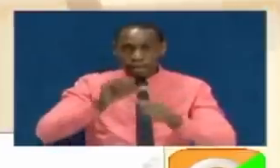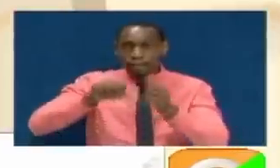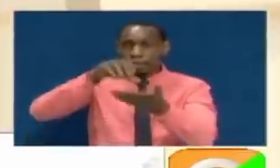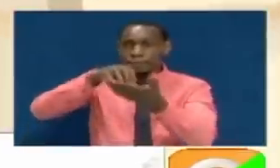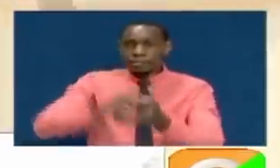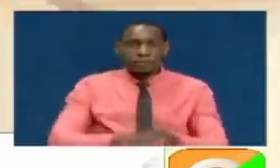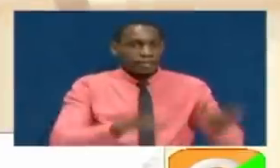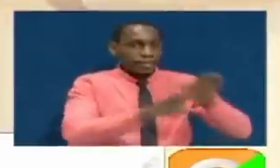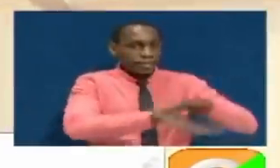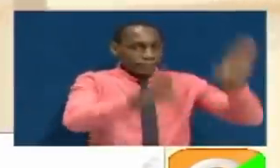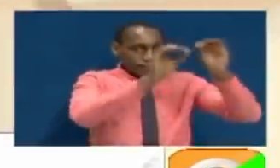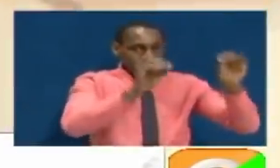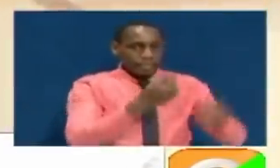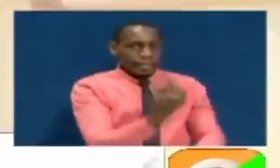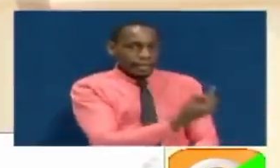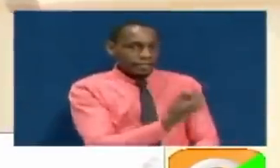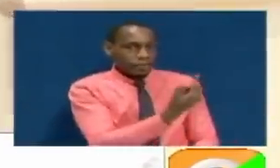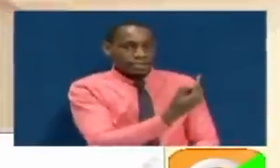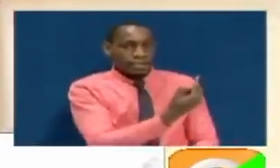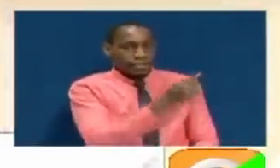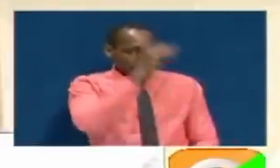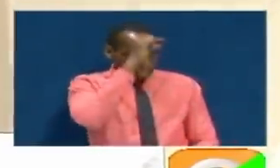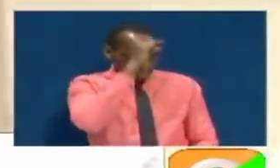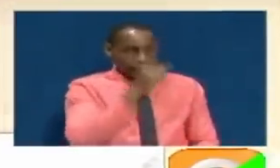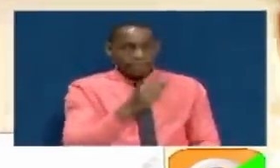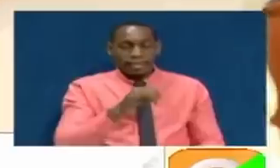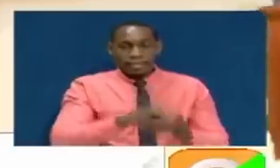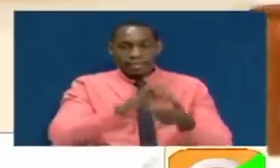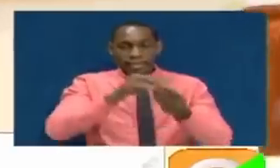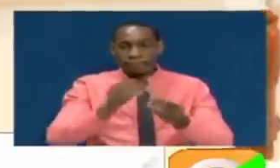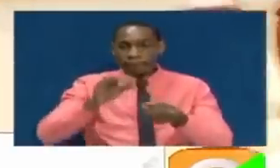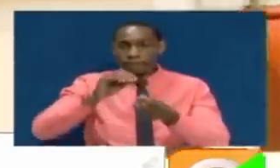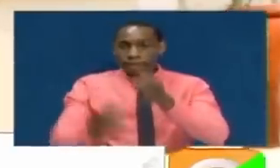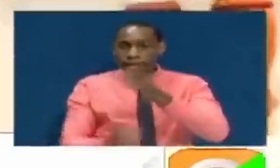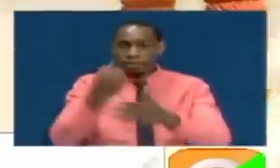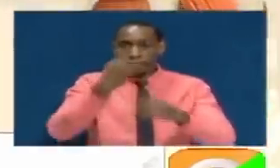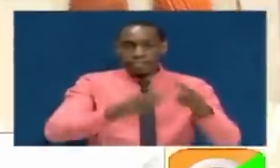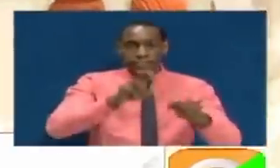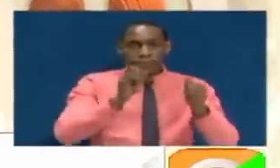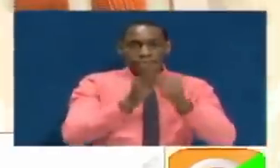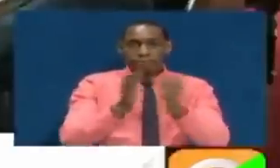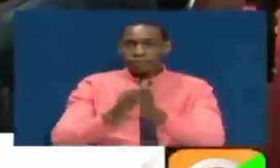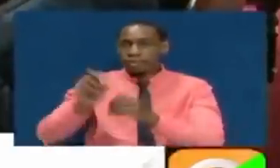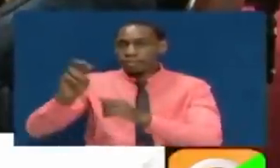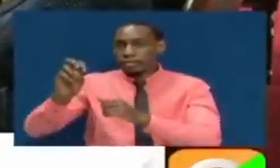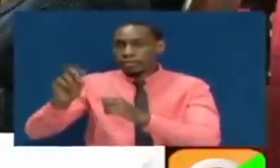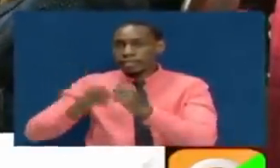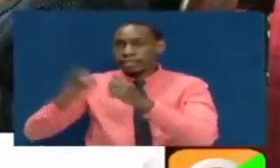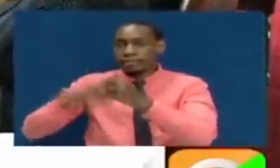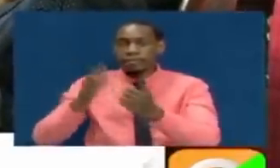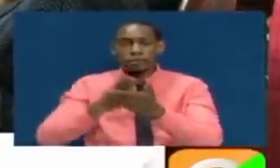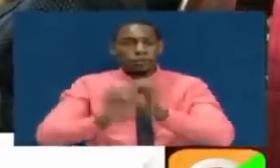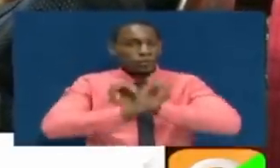position. That the deputy president is an isolated man in the government he helped craft in 2013 and 2017